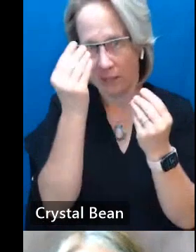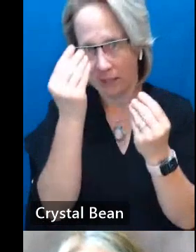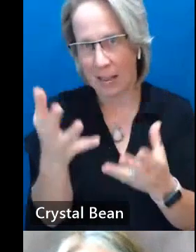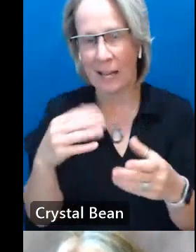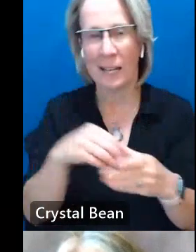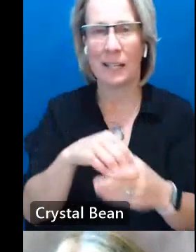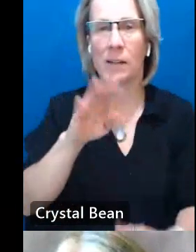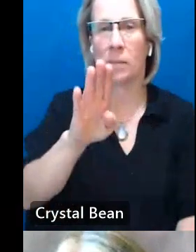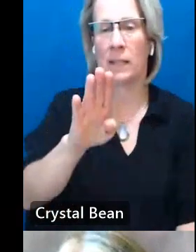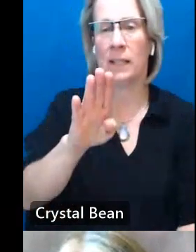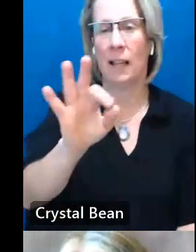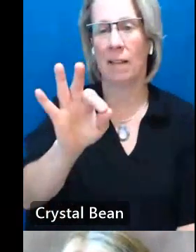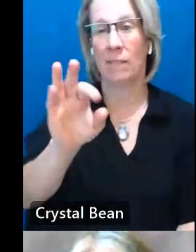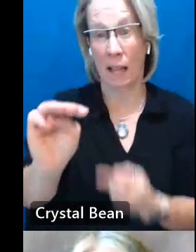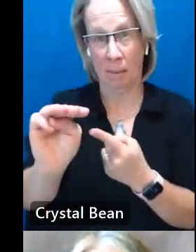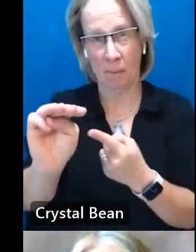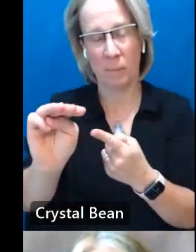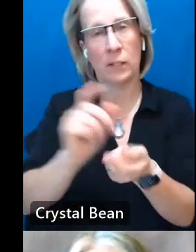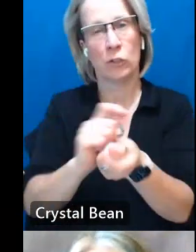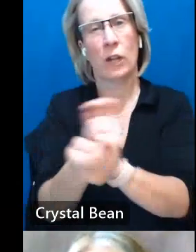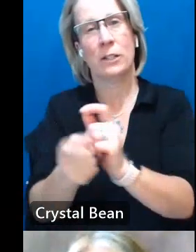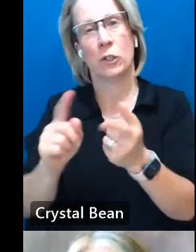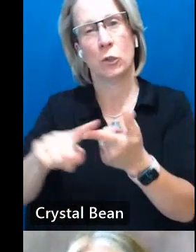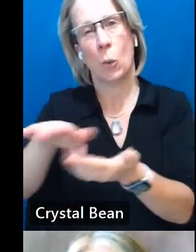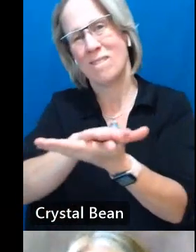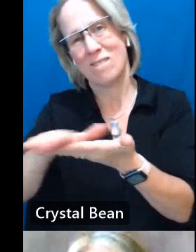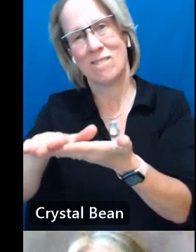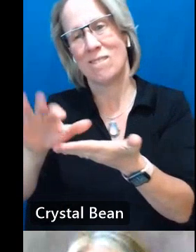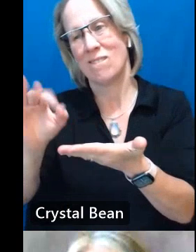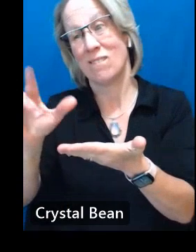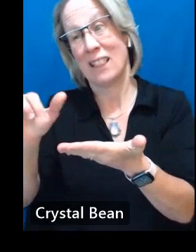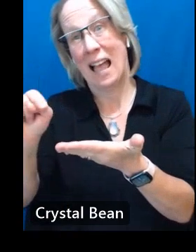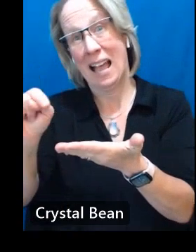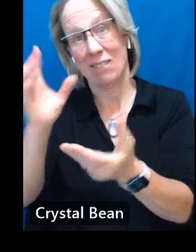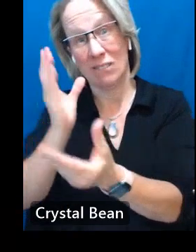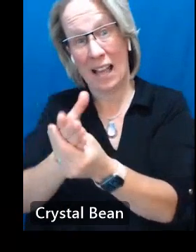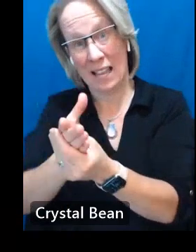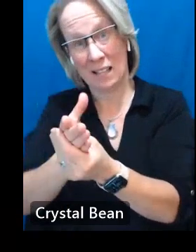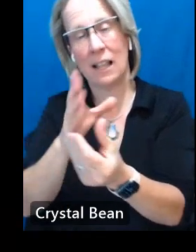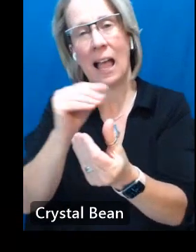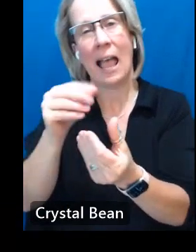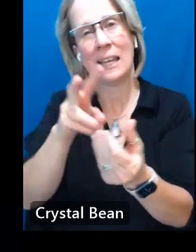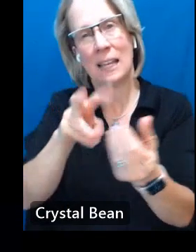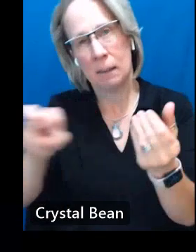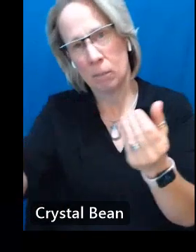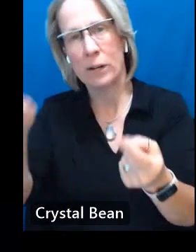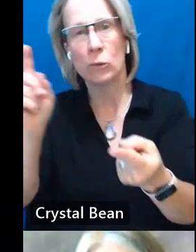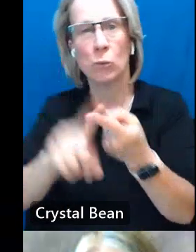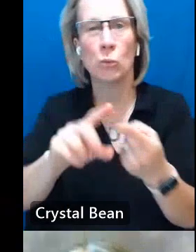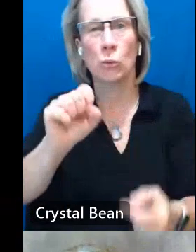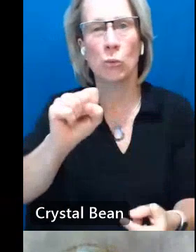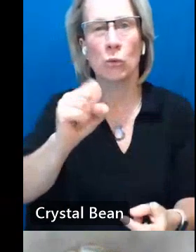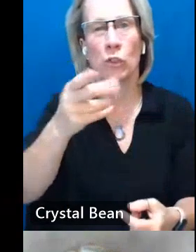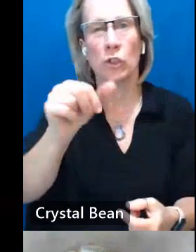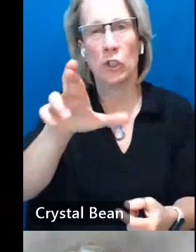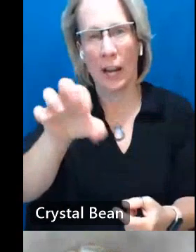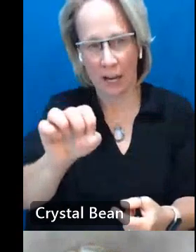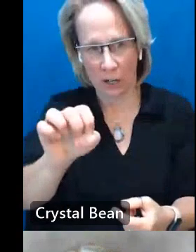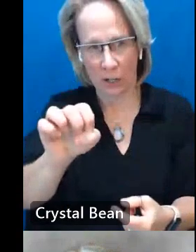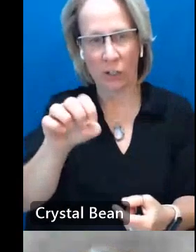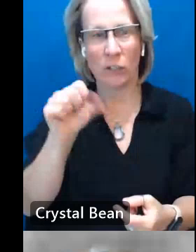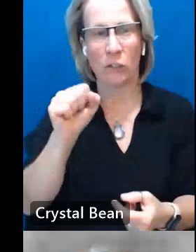into a flat file and import it into Share, and it automatically creates your OPUD 3 journals. And so then